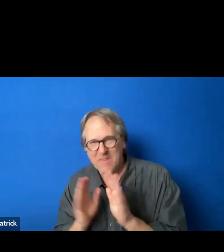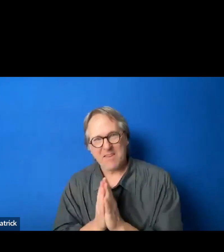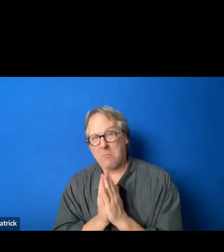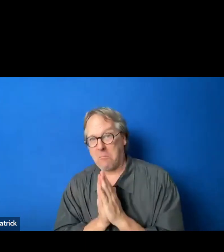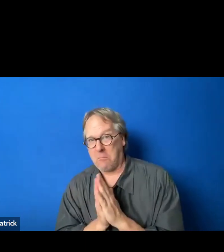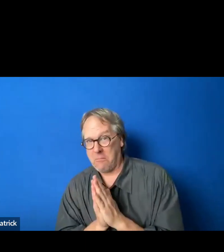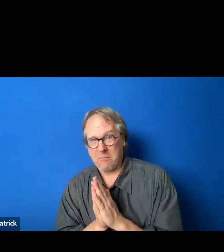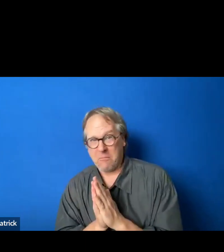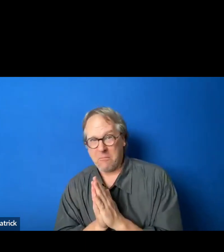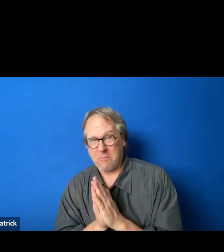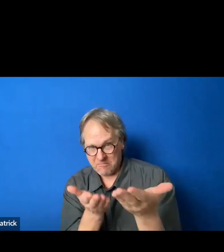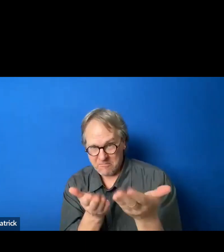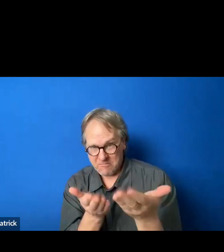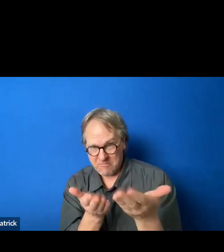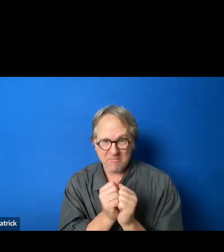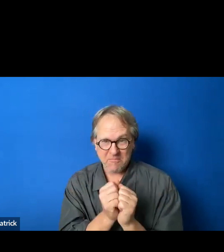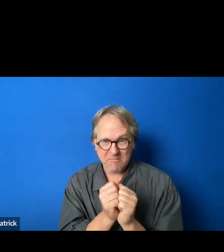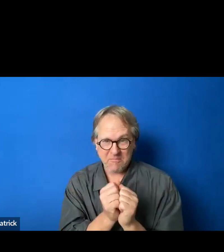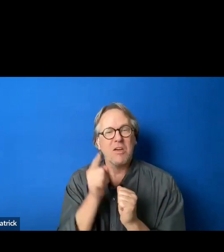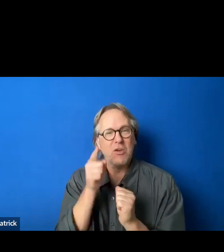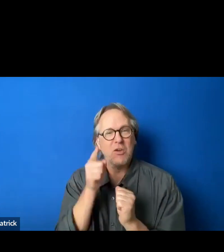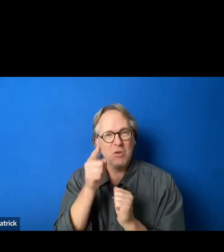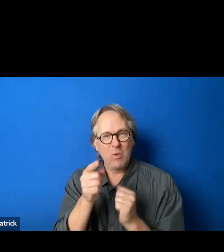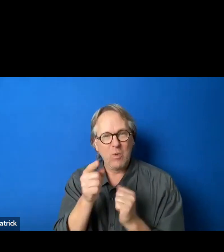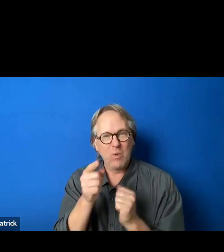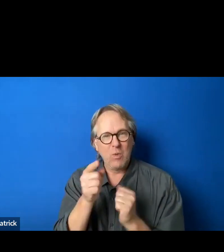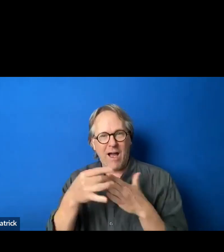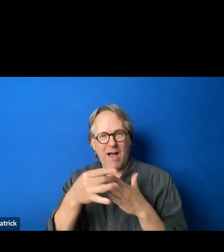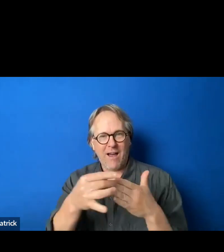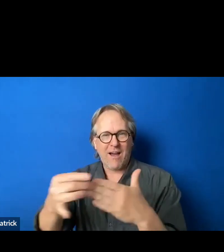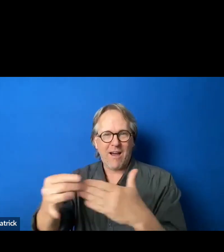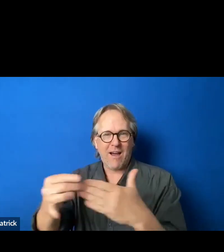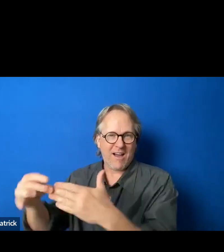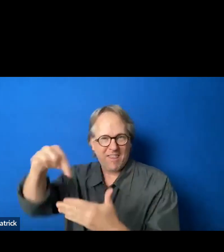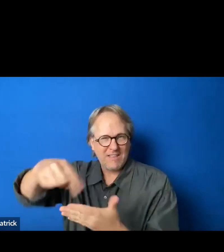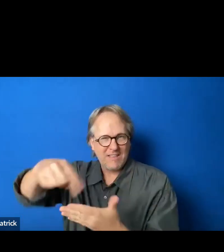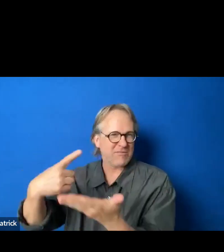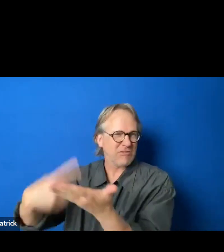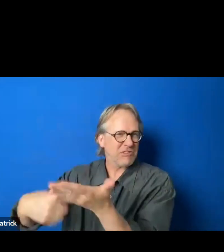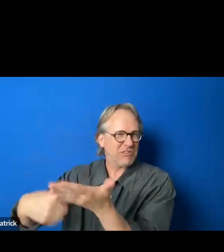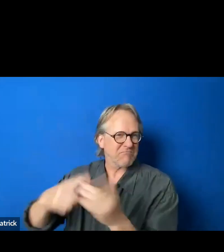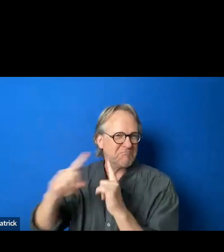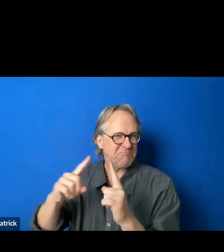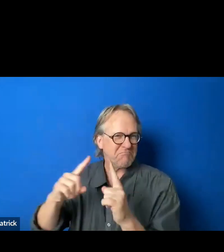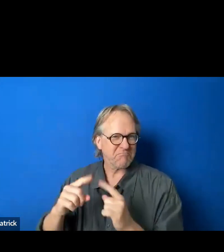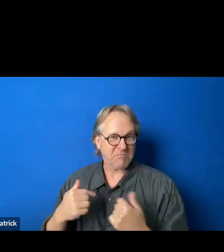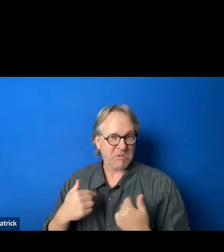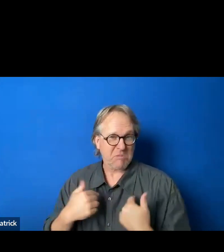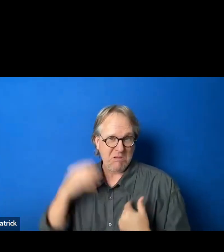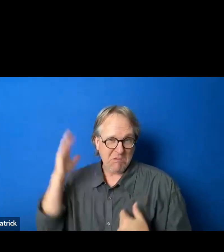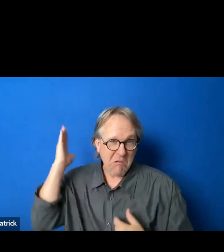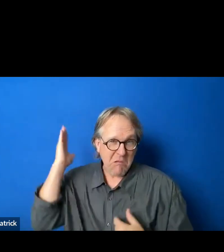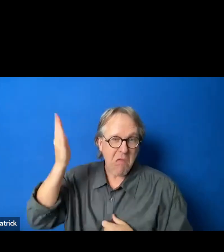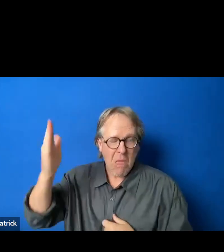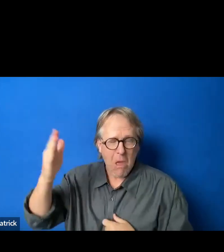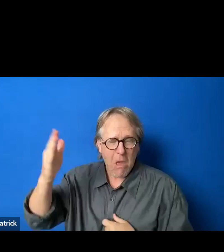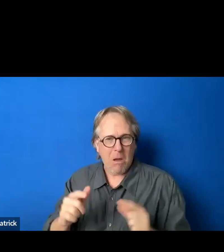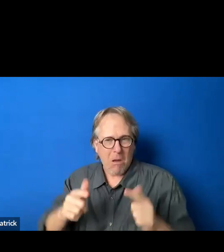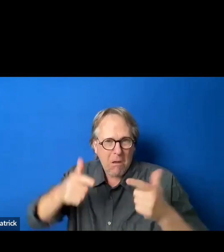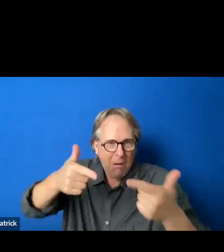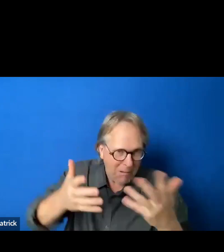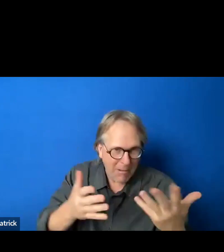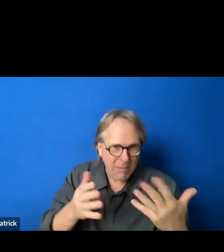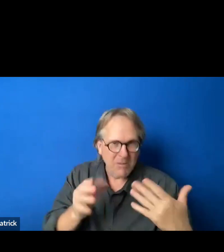you will steer us for where we're gonna go next. Well, thank you,